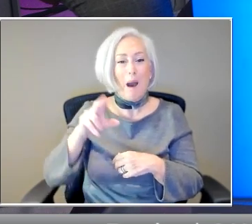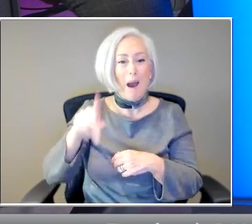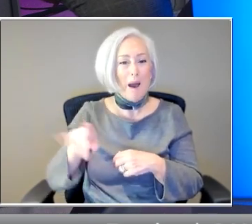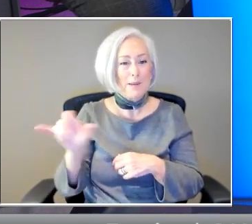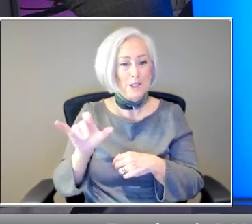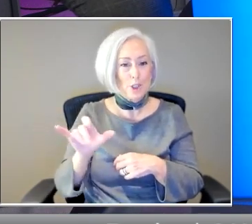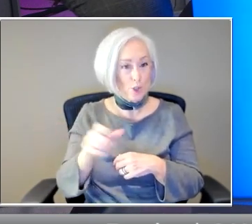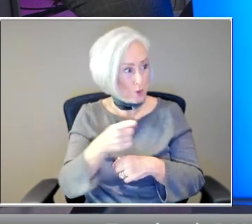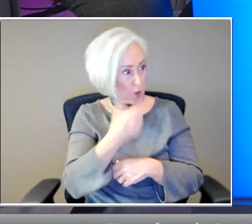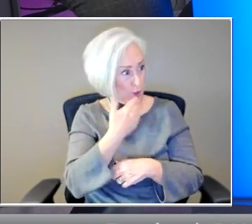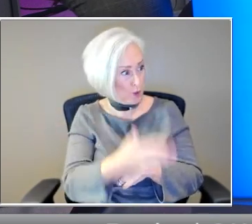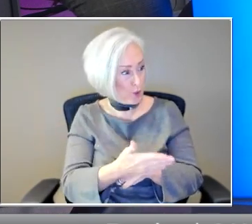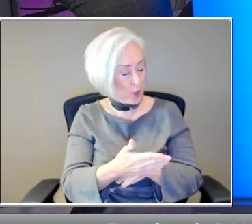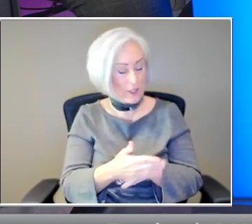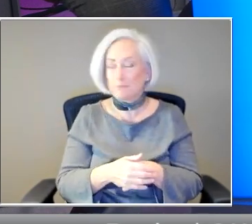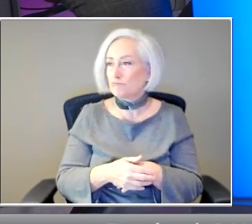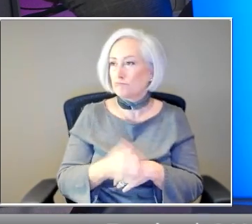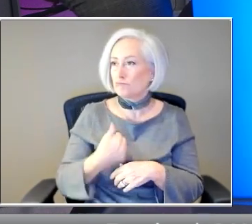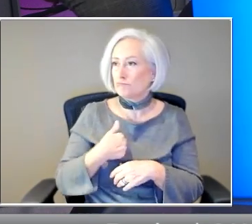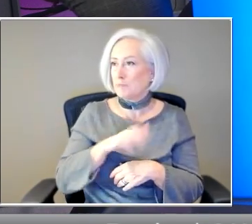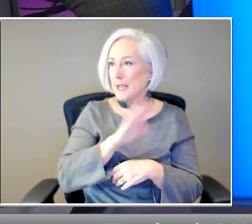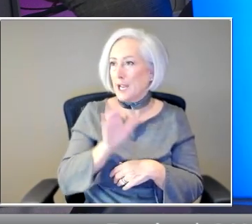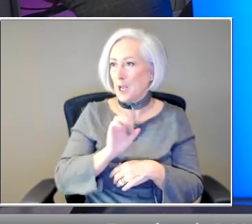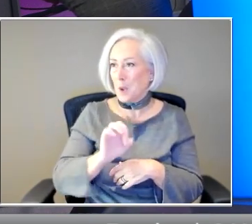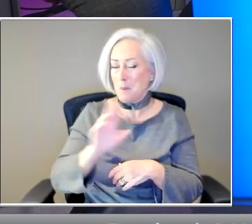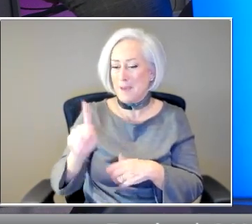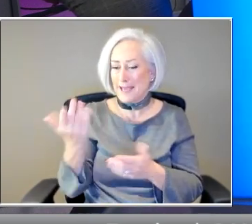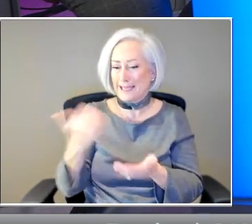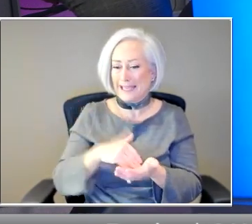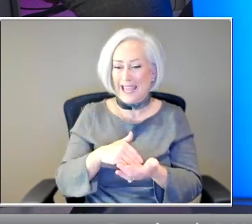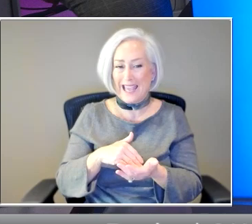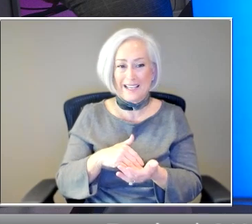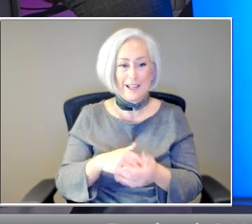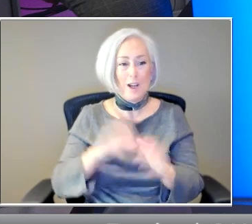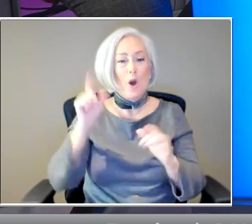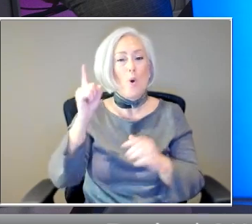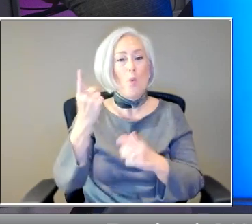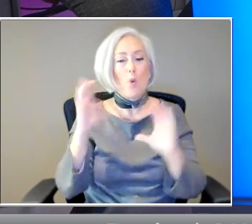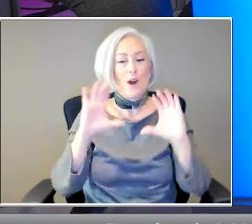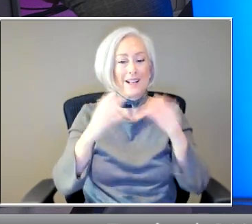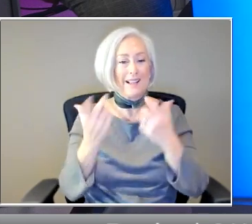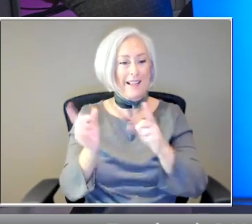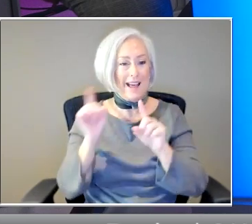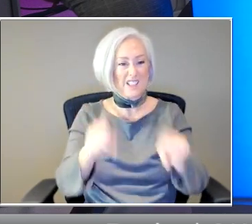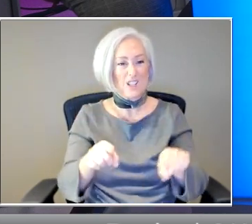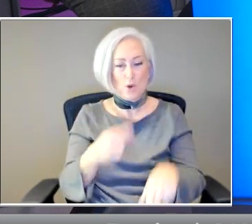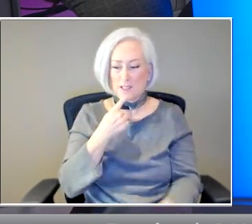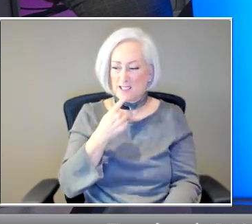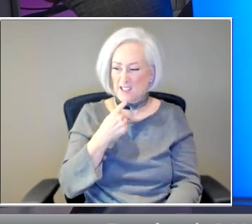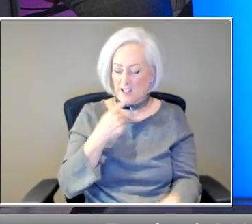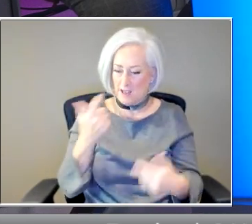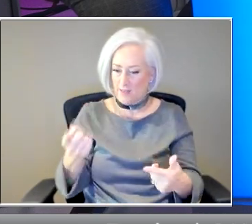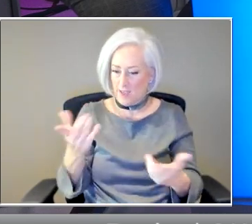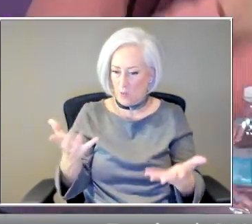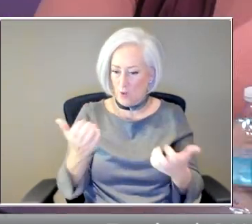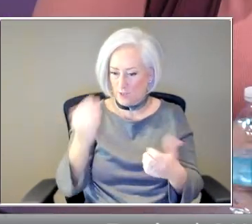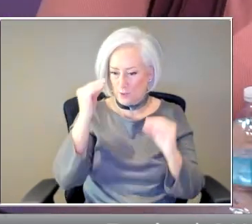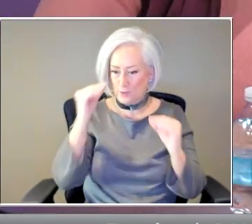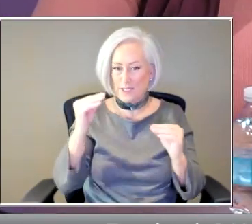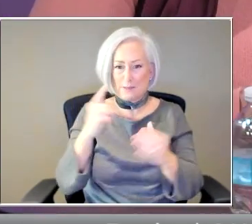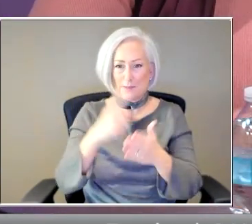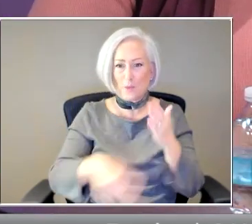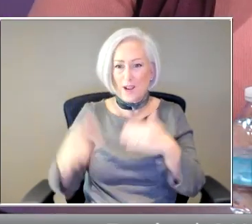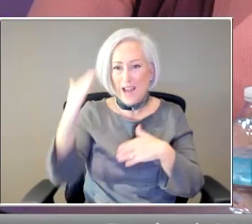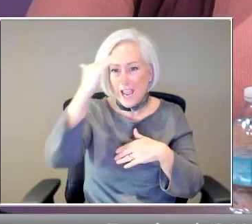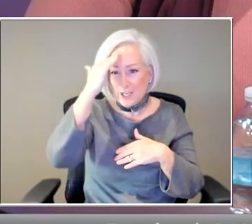go back. She went to one class, and she came back, and she said they wanted to teach me what I already knew.